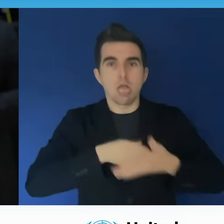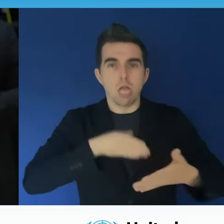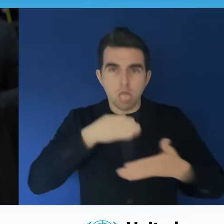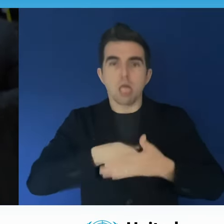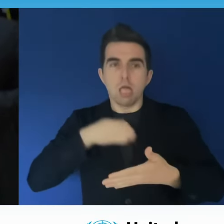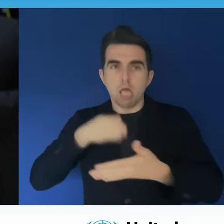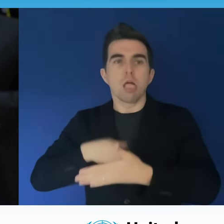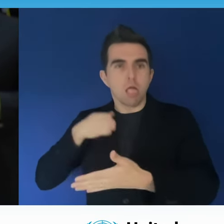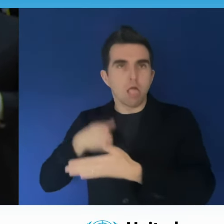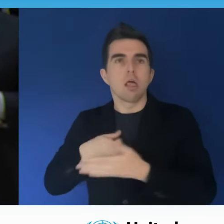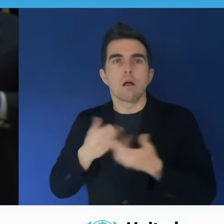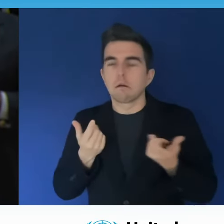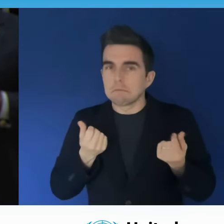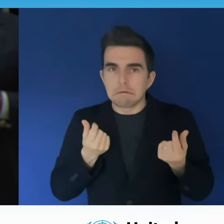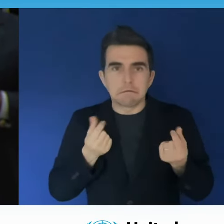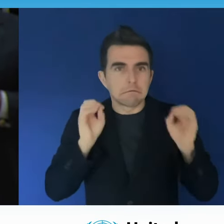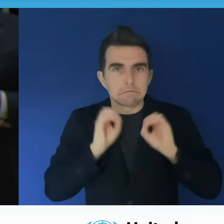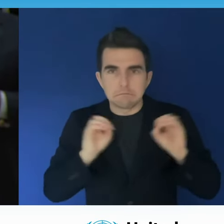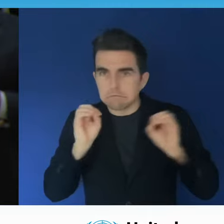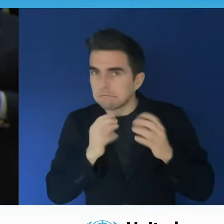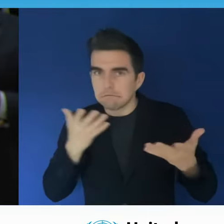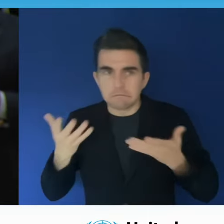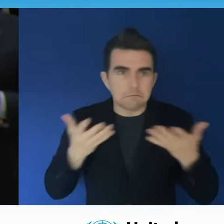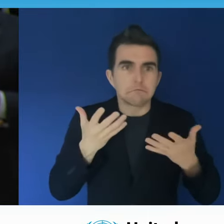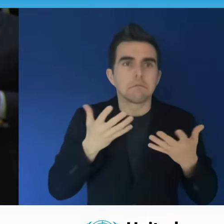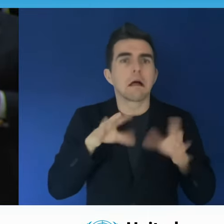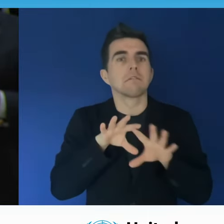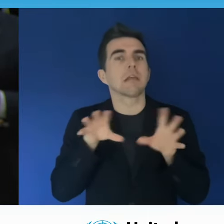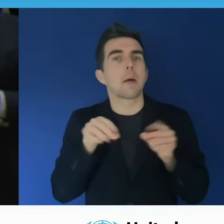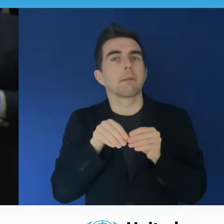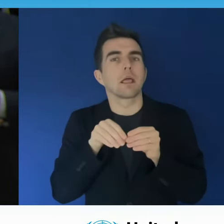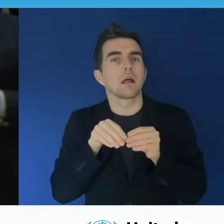not. But she waited for the right time.